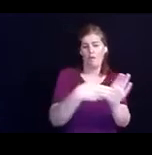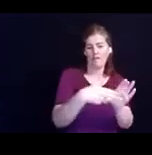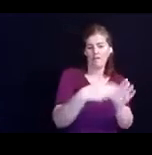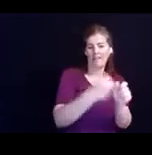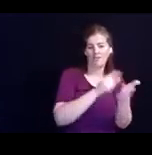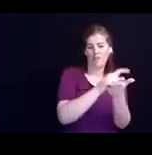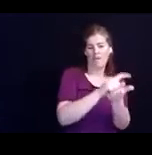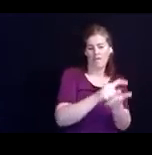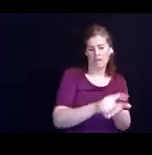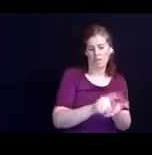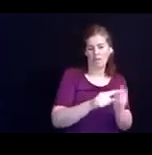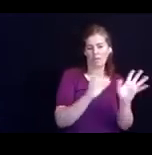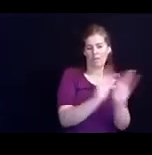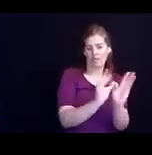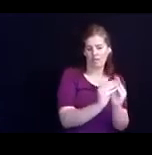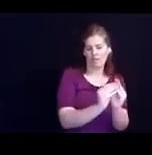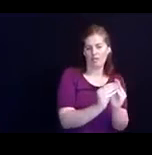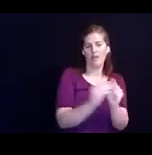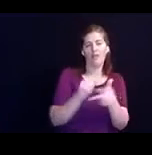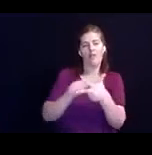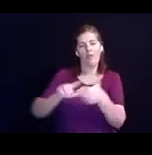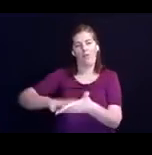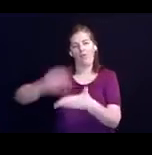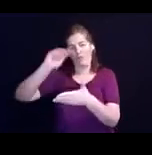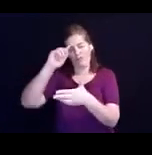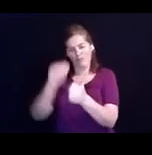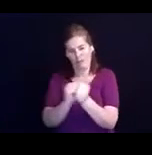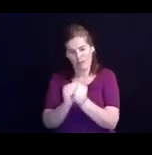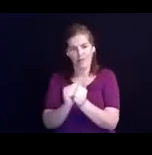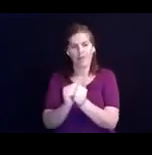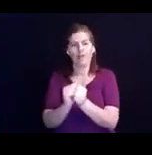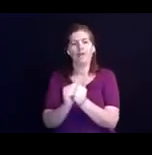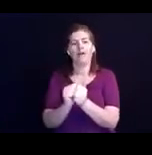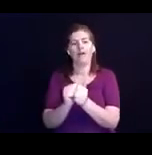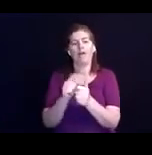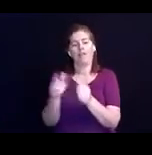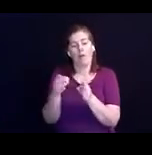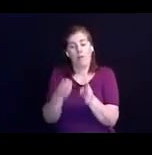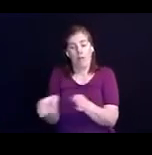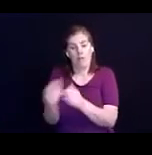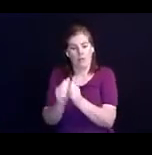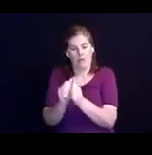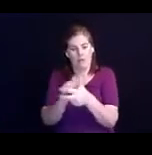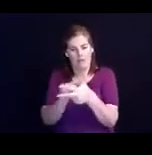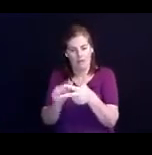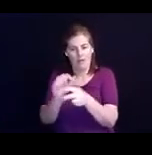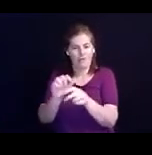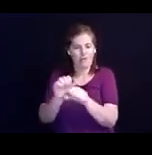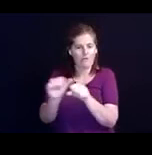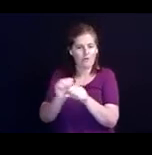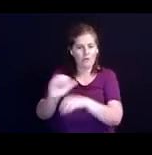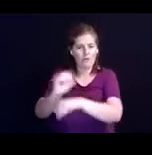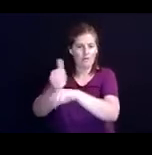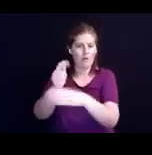sessions and will learn together and we'll plan together and work to implement some of the changes that